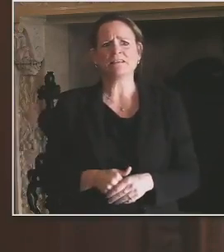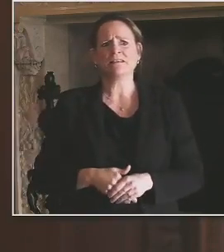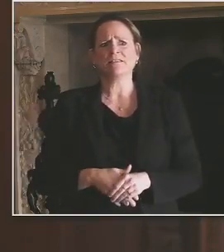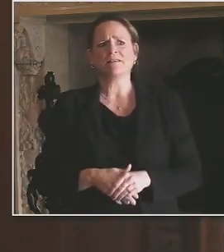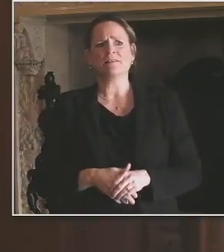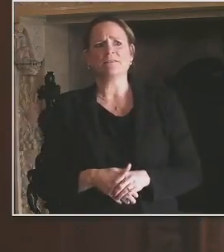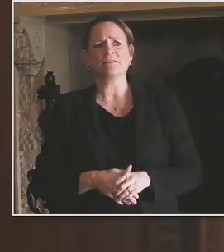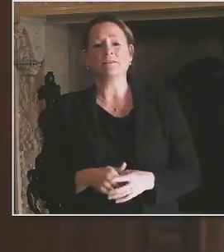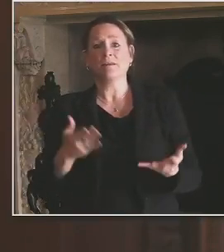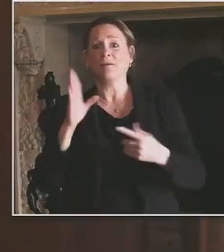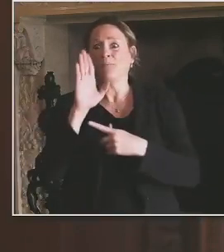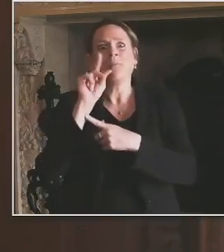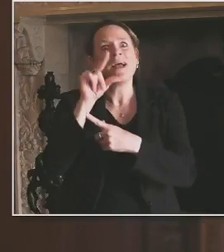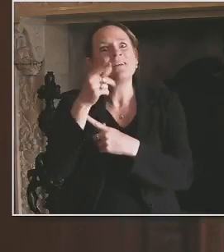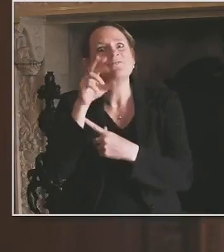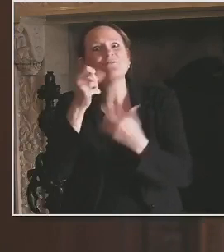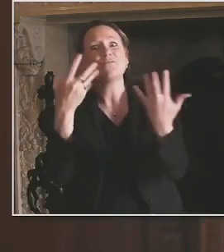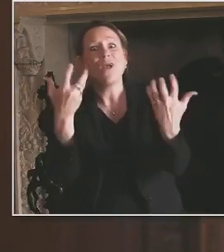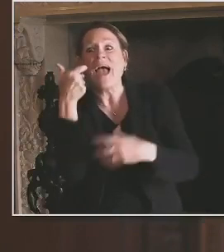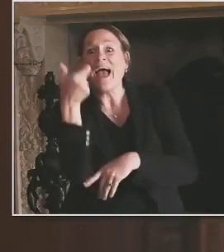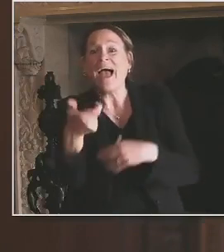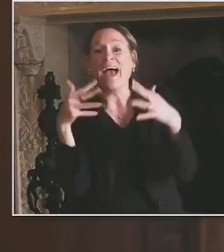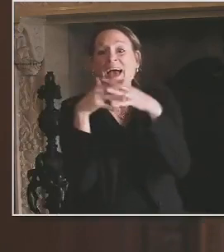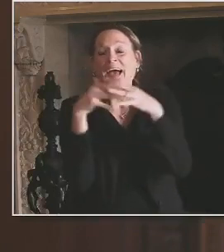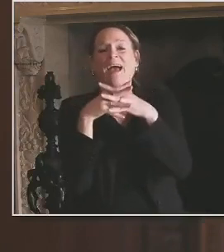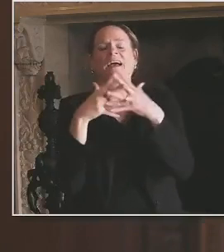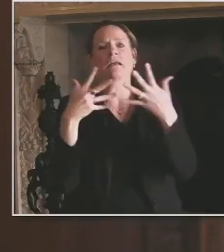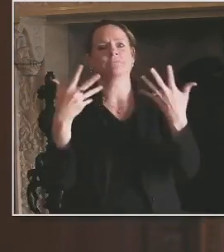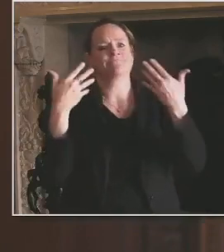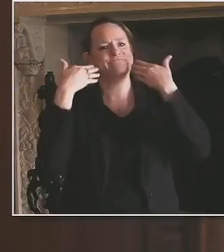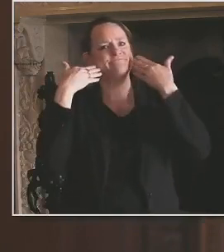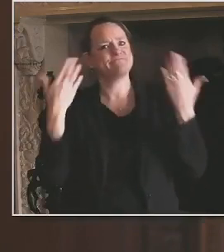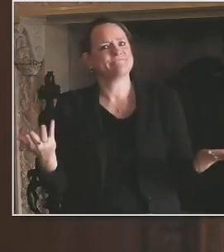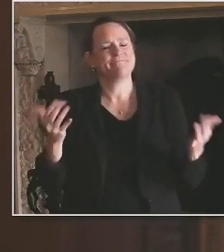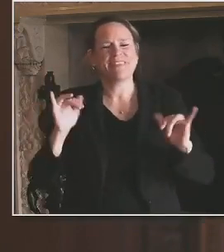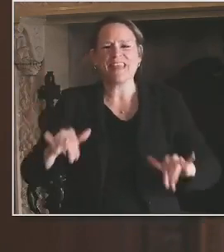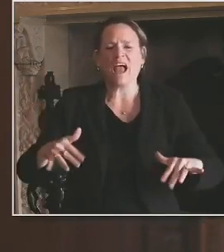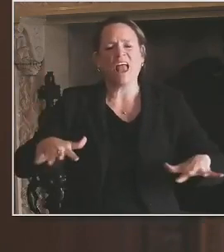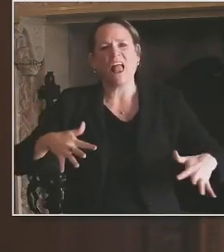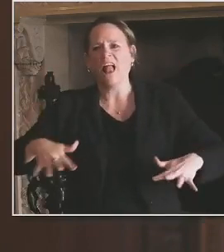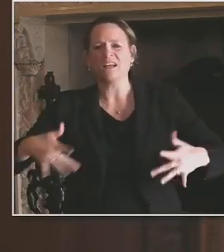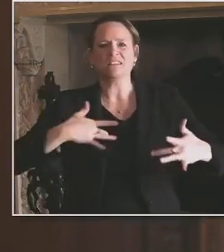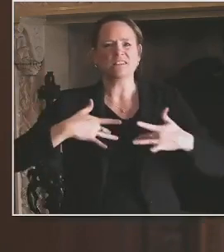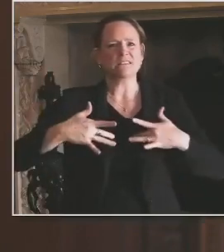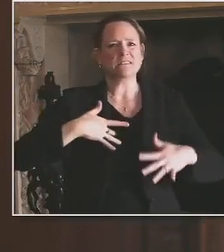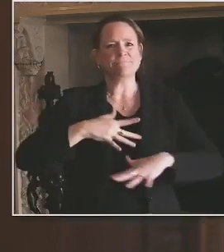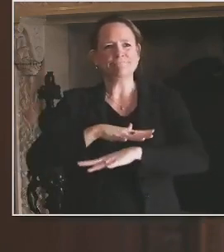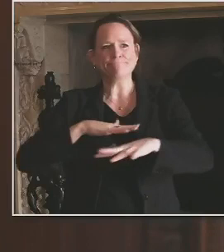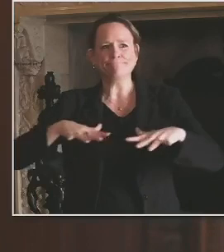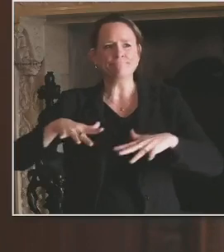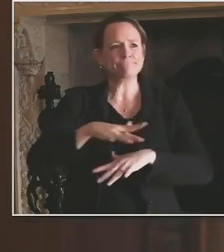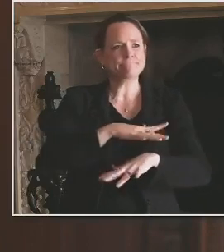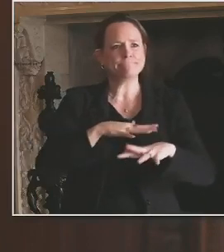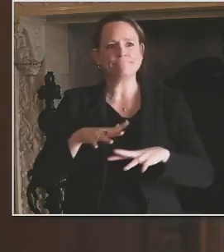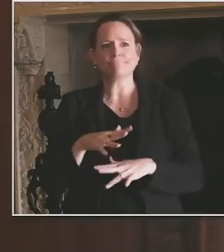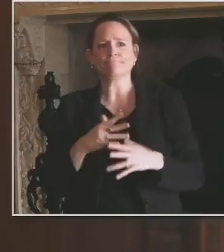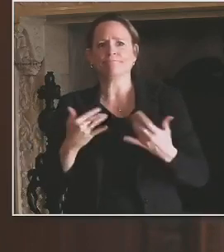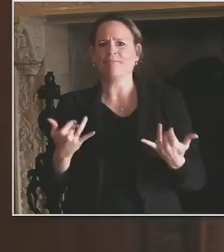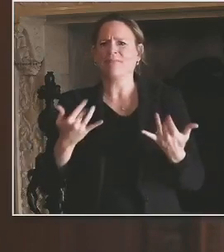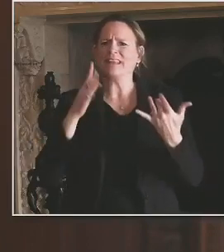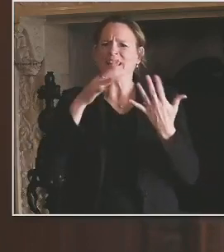seasonal businesses will operate safely. But the good news is that we have the opportunity now to set the